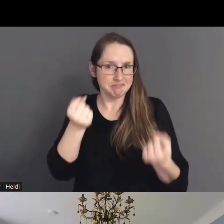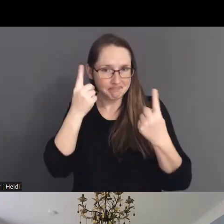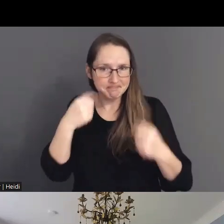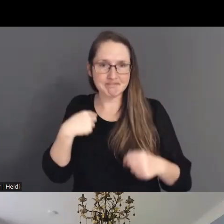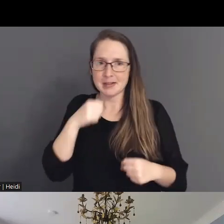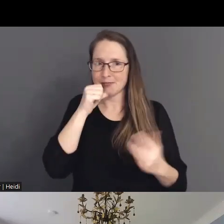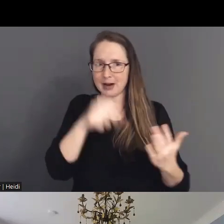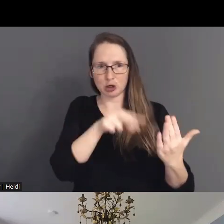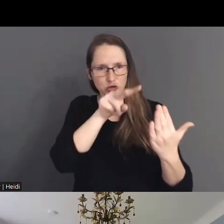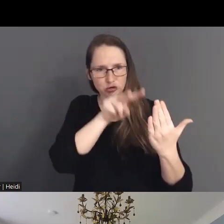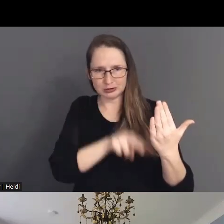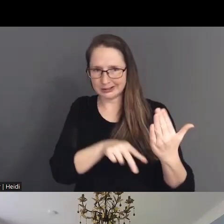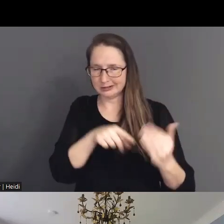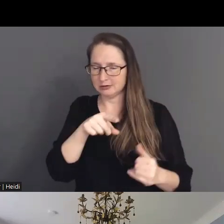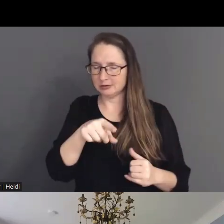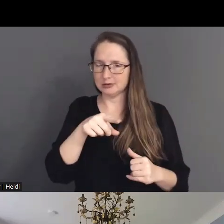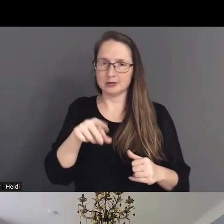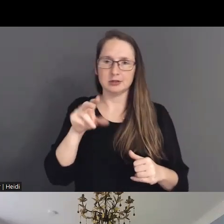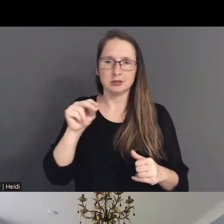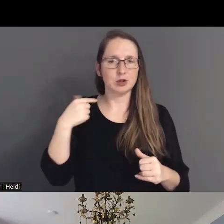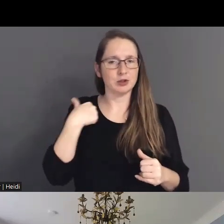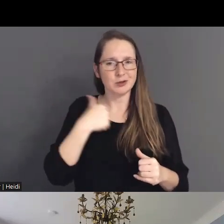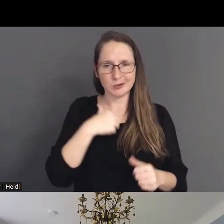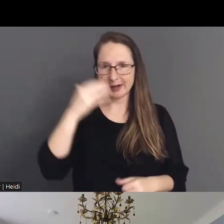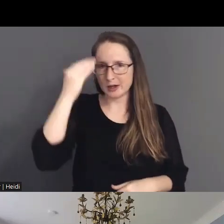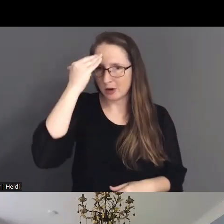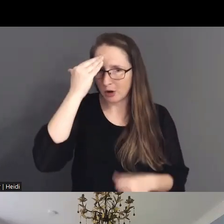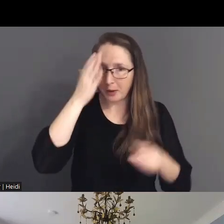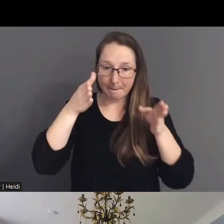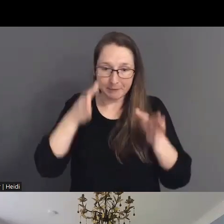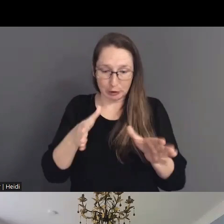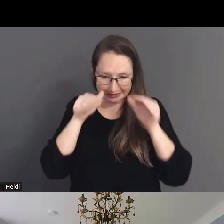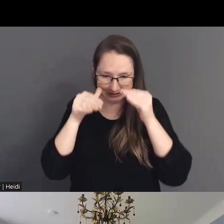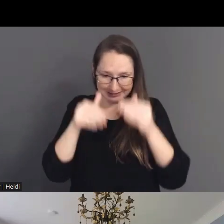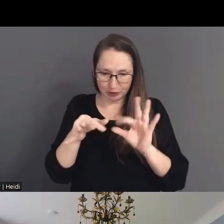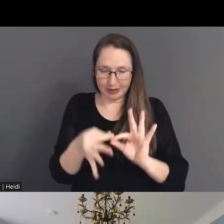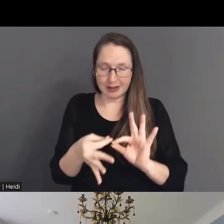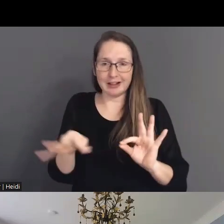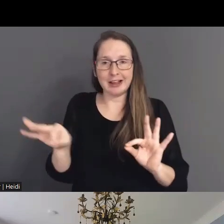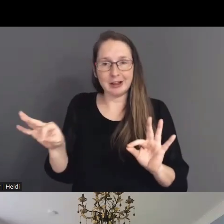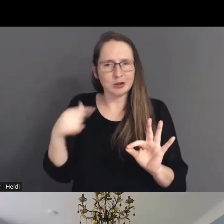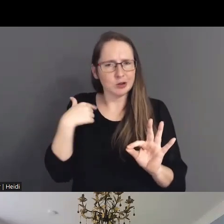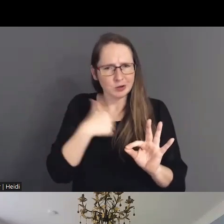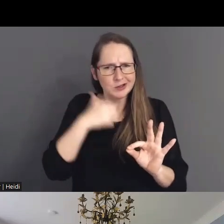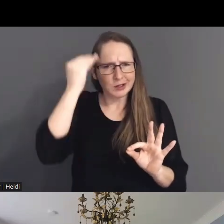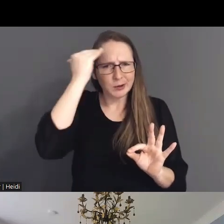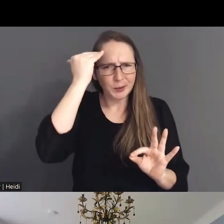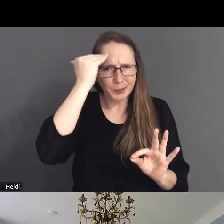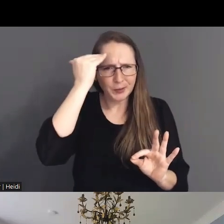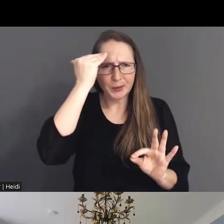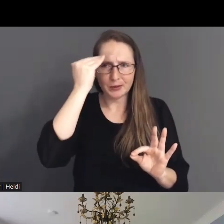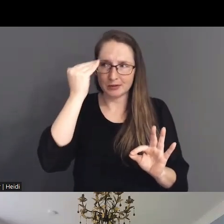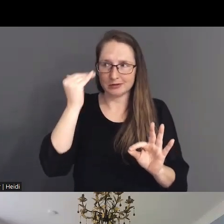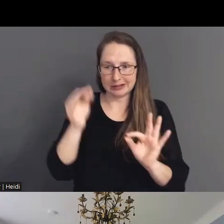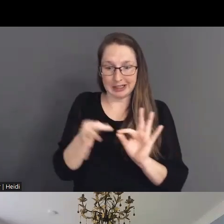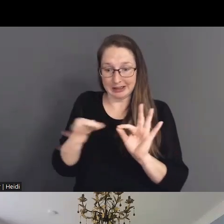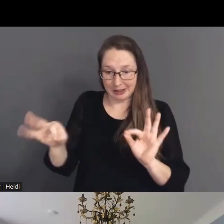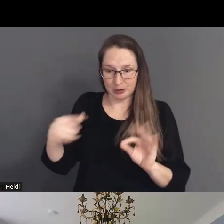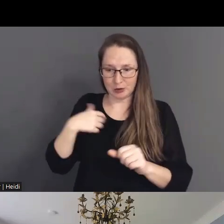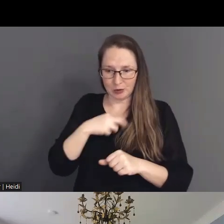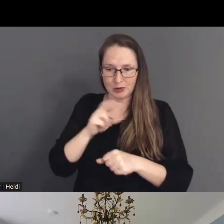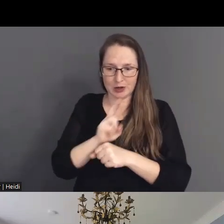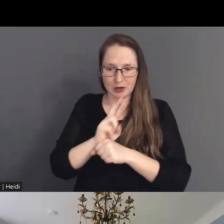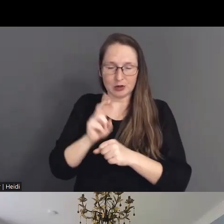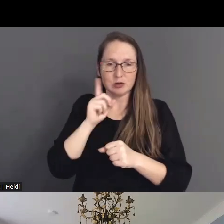going to read to you. We know that person-centered language is the language we use to